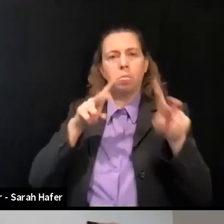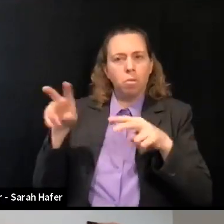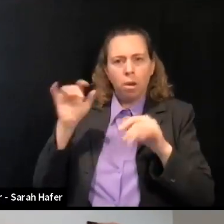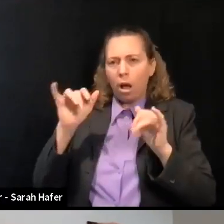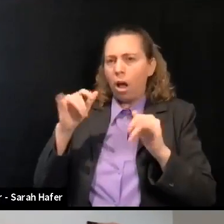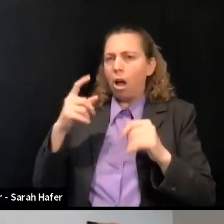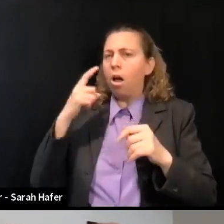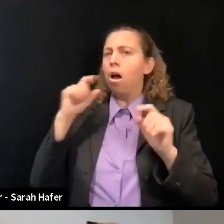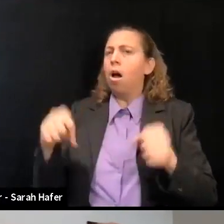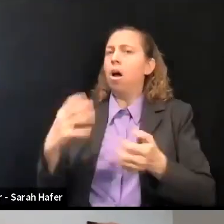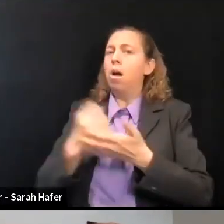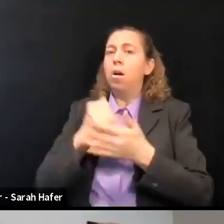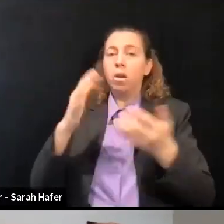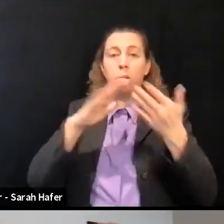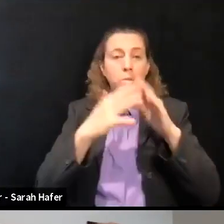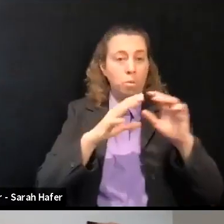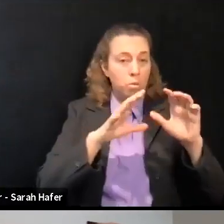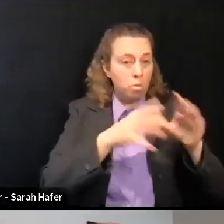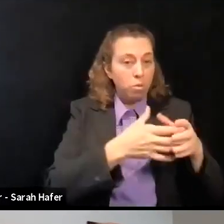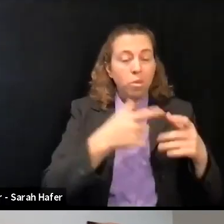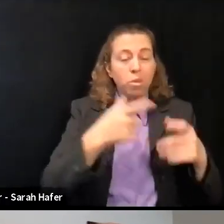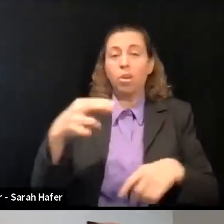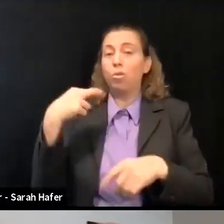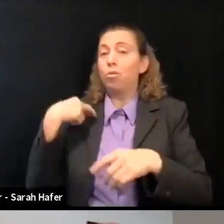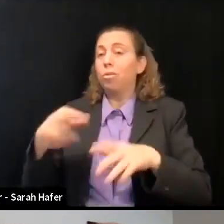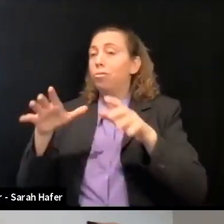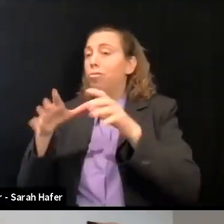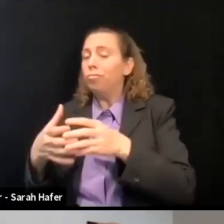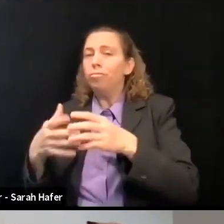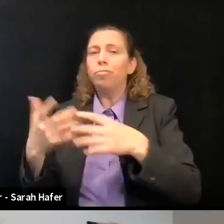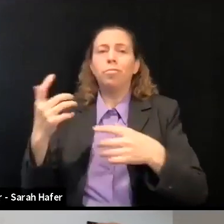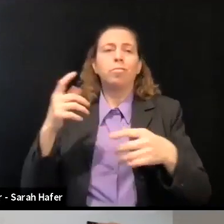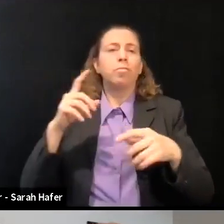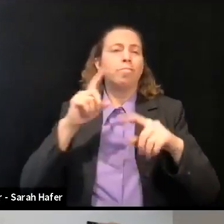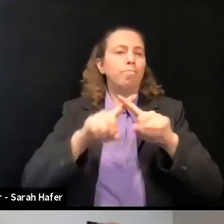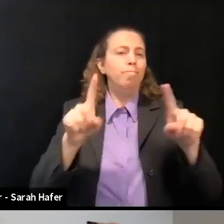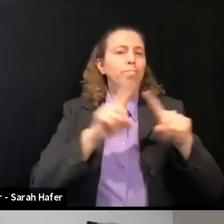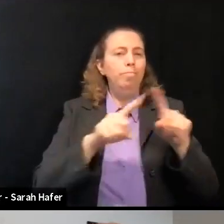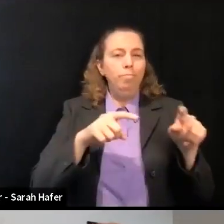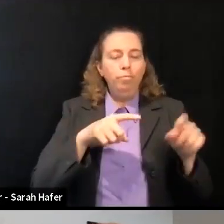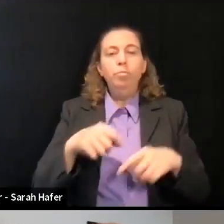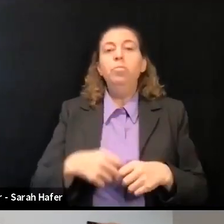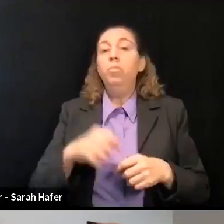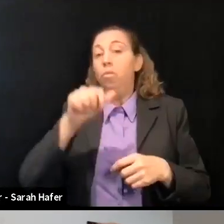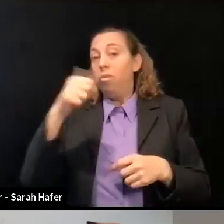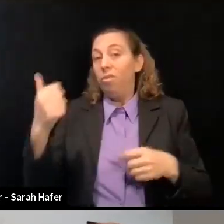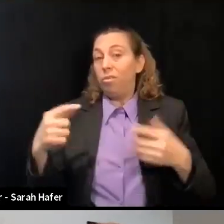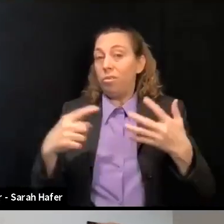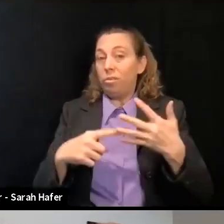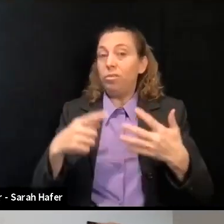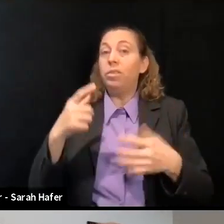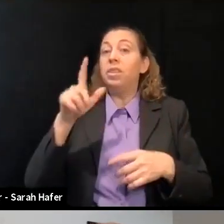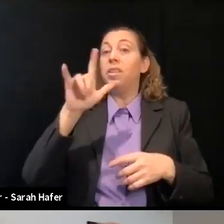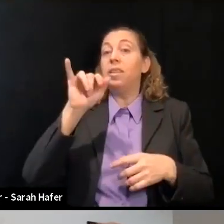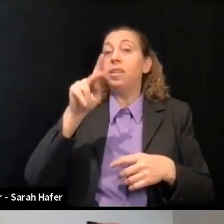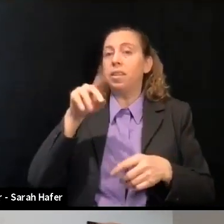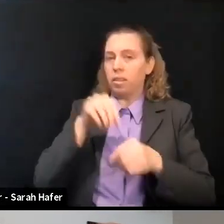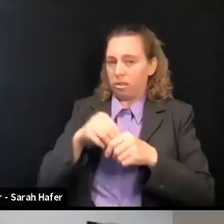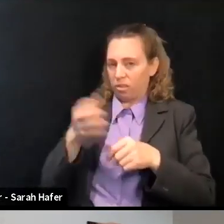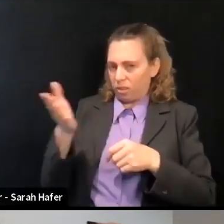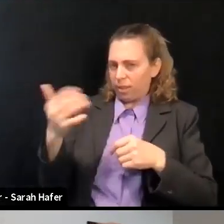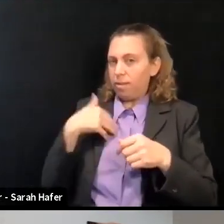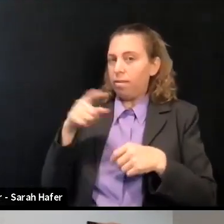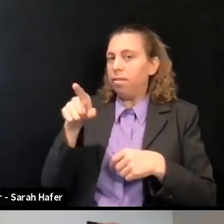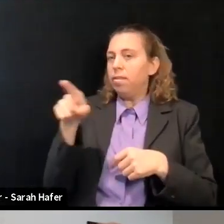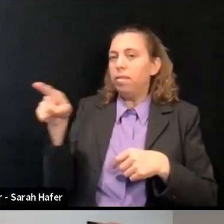resources. And then lastly, there are also links on that website to the Oregon Health Plan and